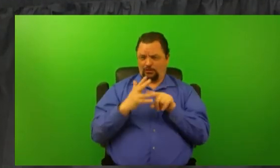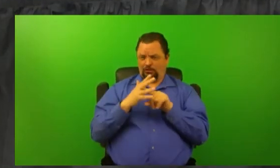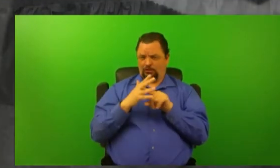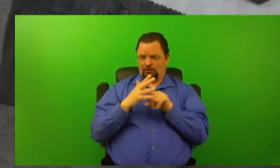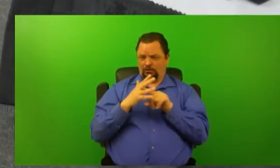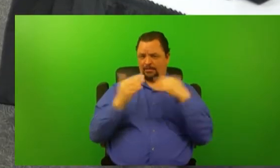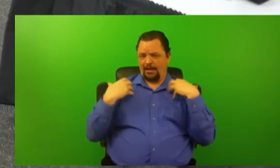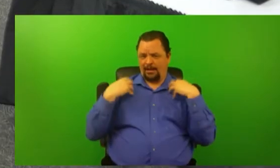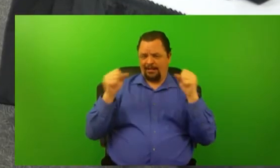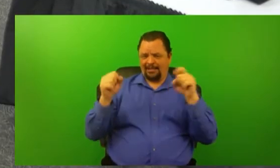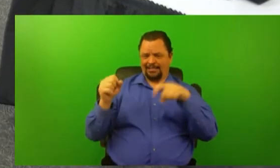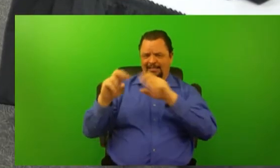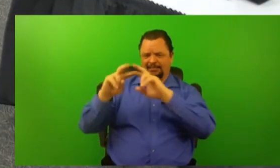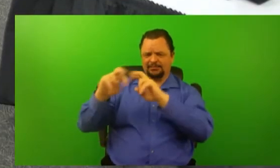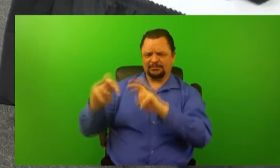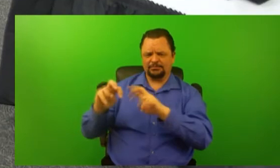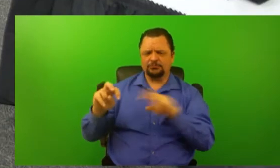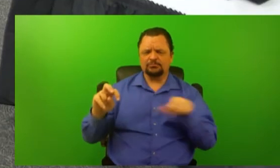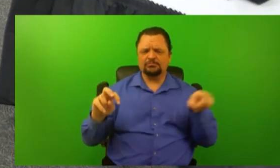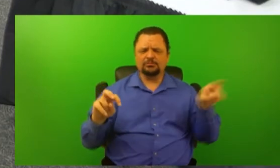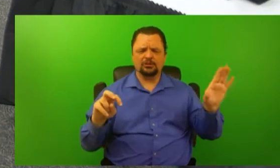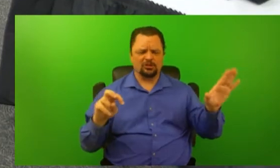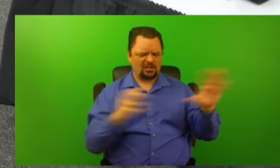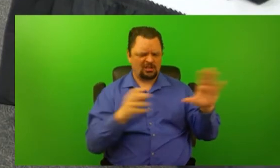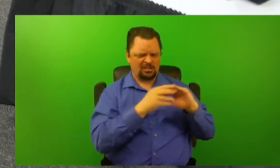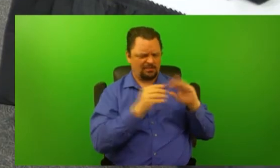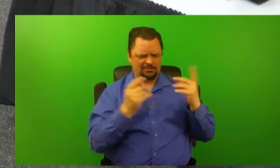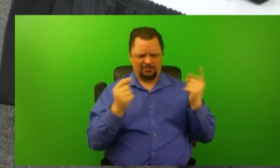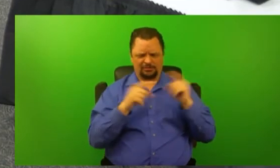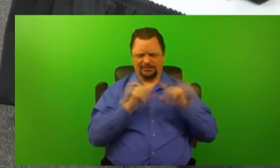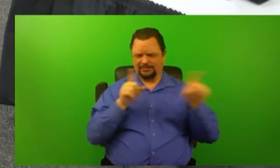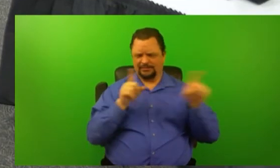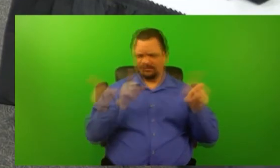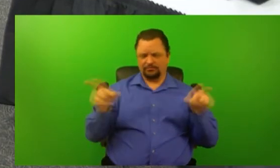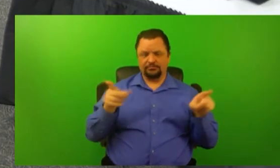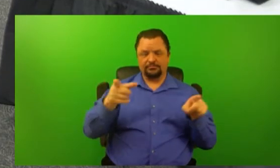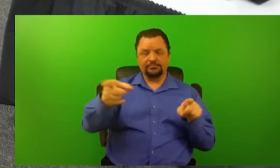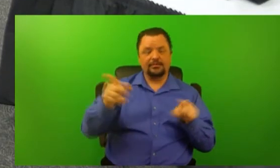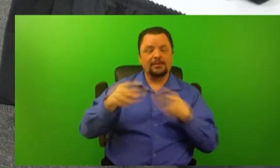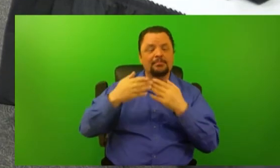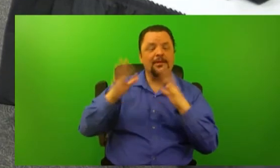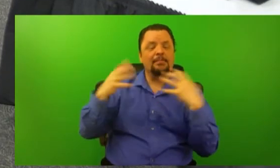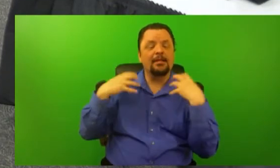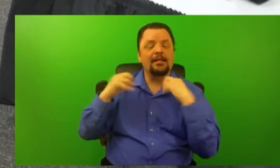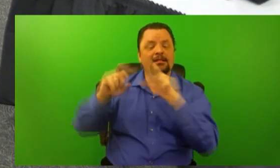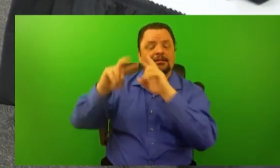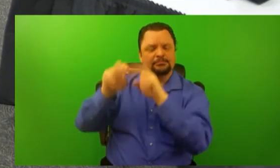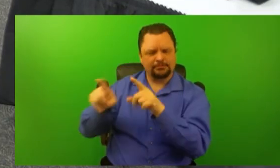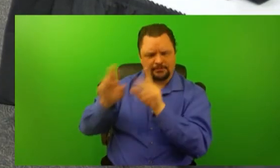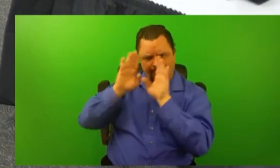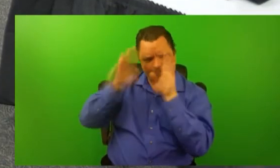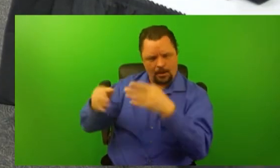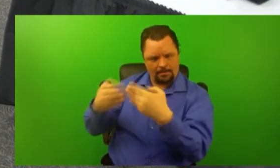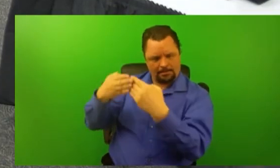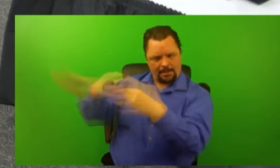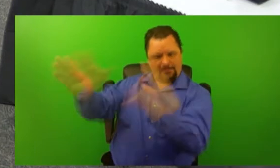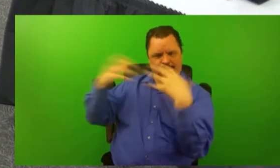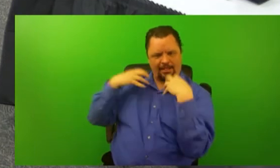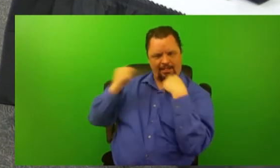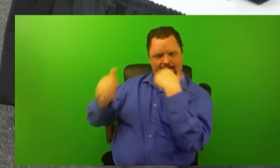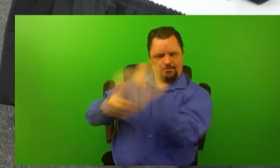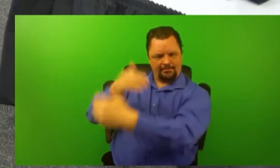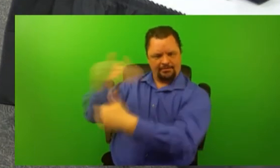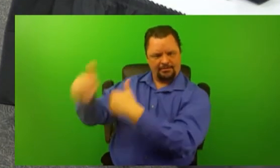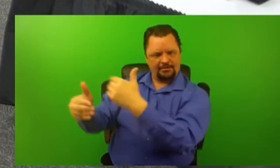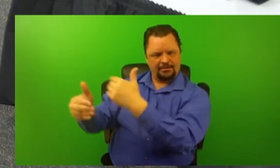the community health assessment is a process specific to public health, very similar to the community health needs assessment that our hospital